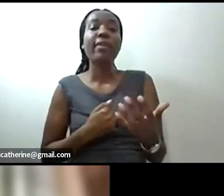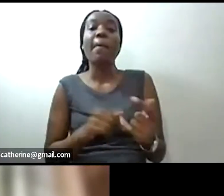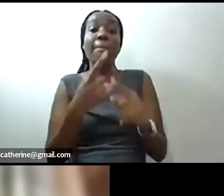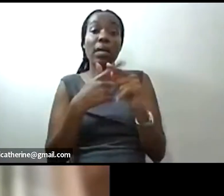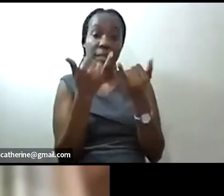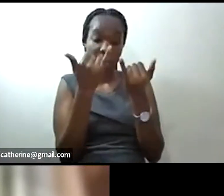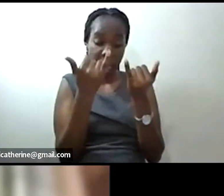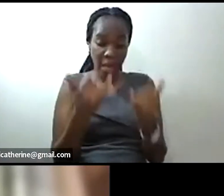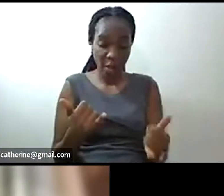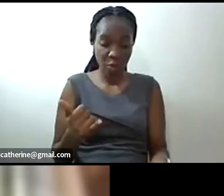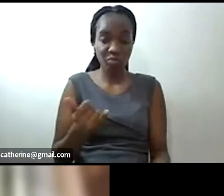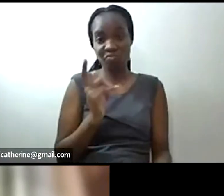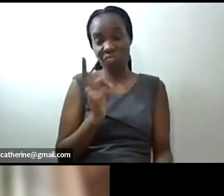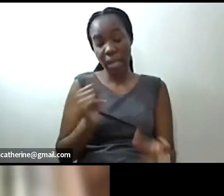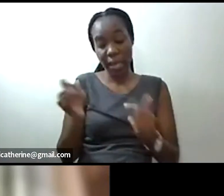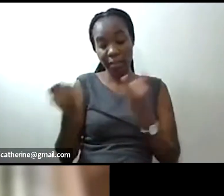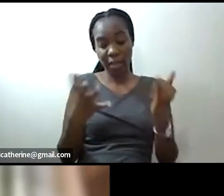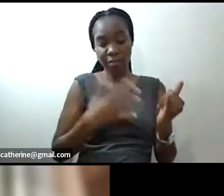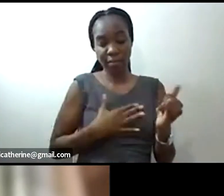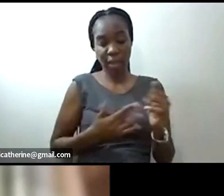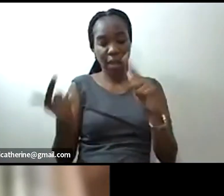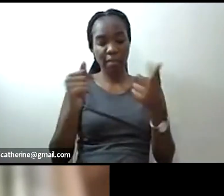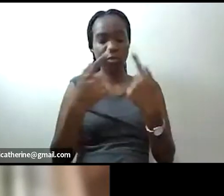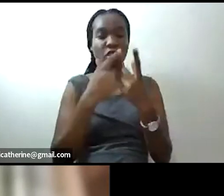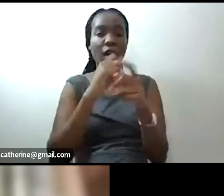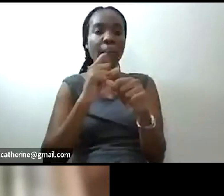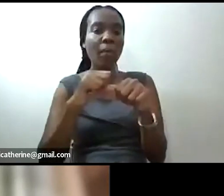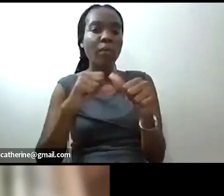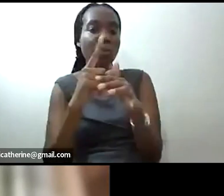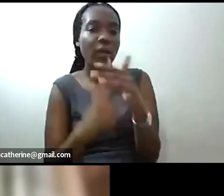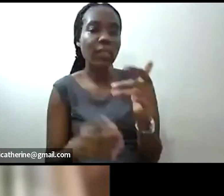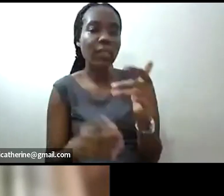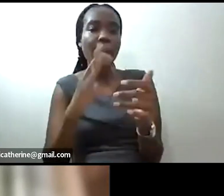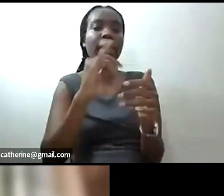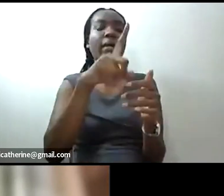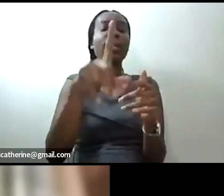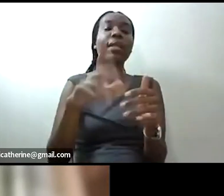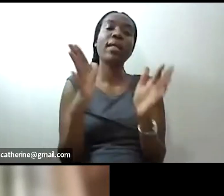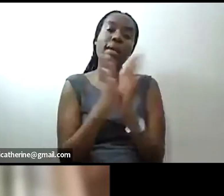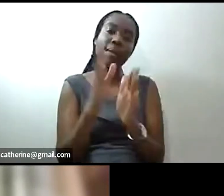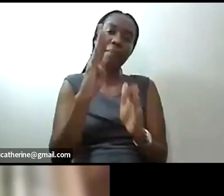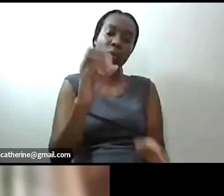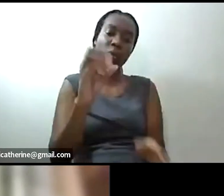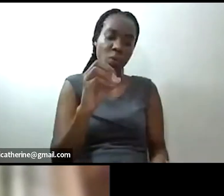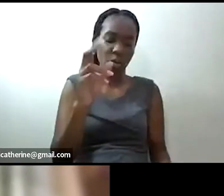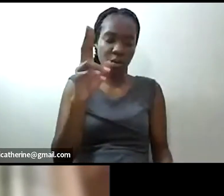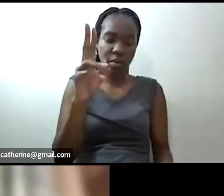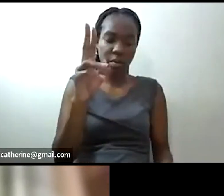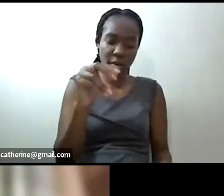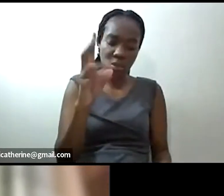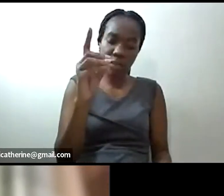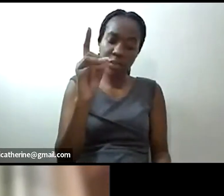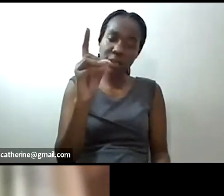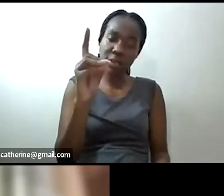about bonds and bills. So as Richard had said earlier, I want to demystify